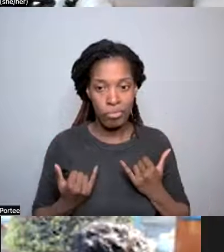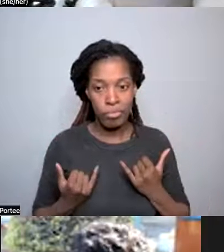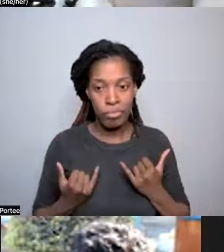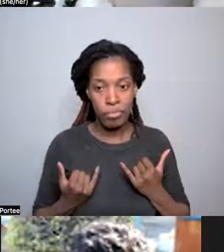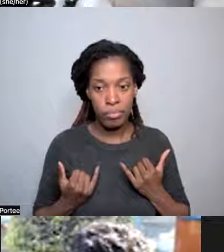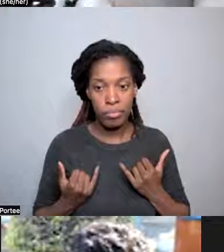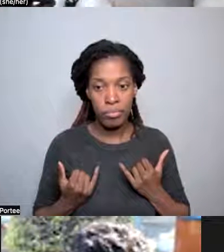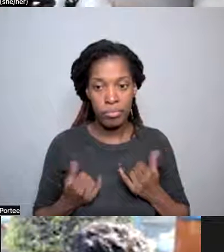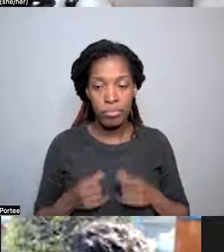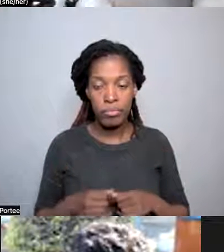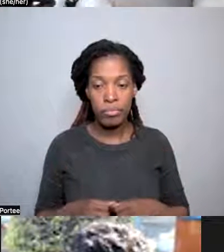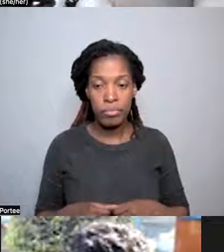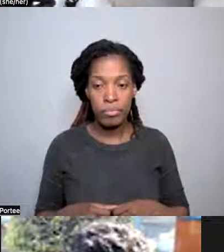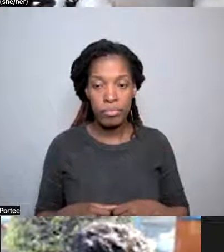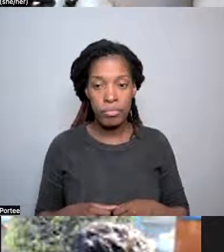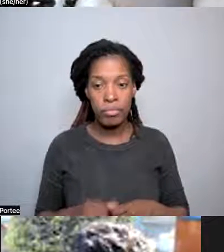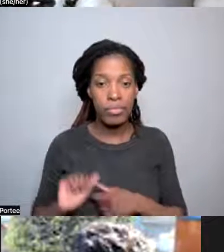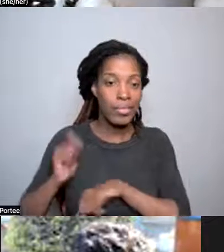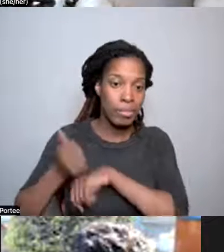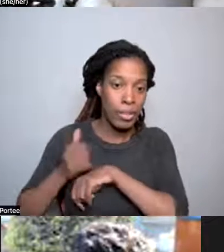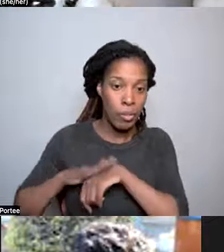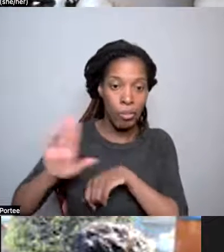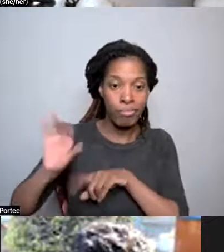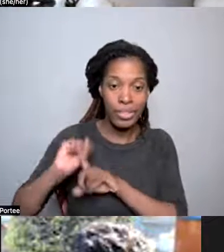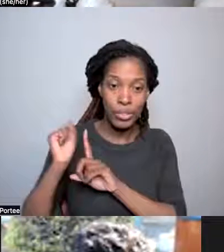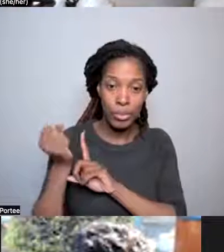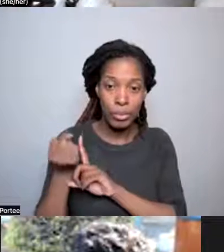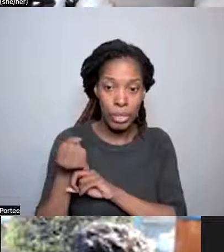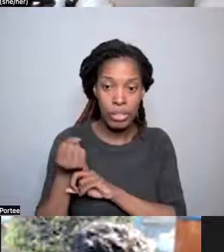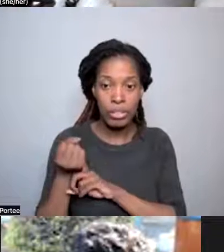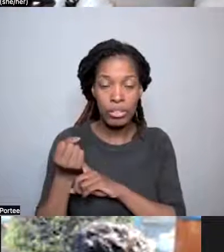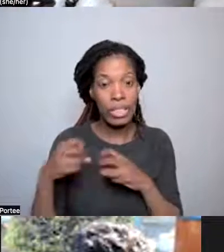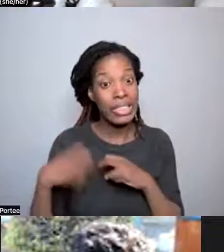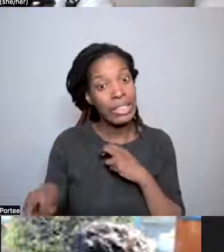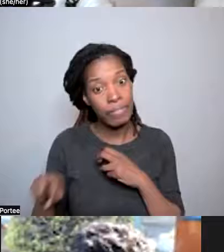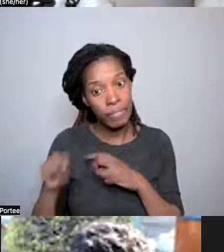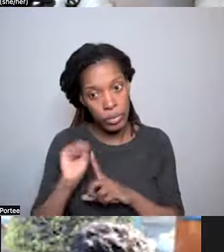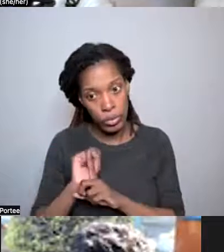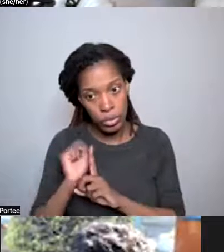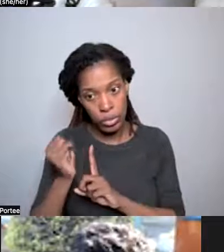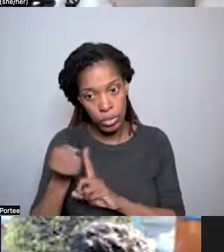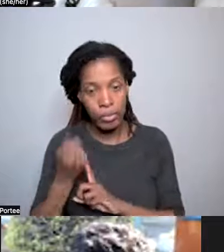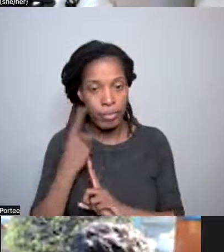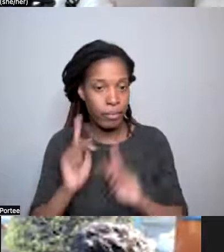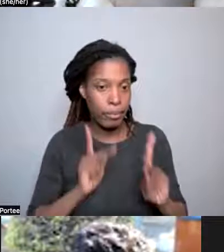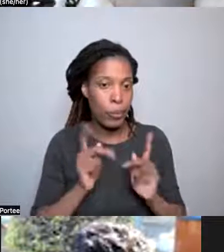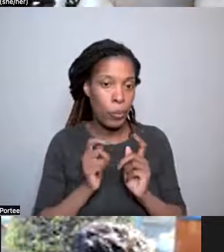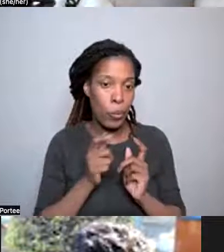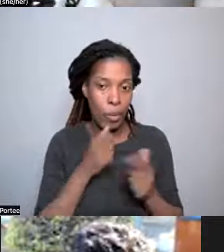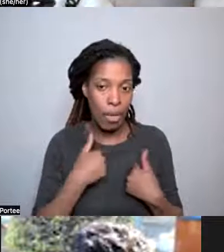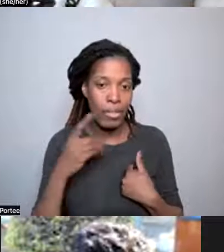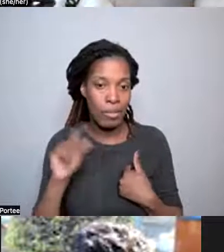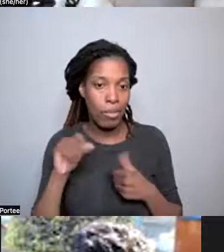based on the situation, difficult situation people with disabilities face in our